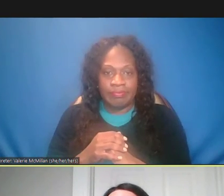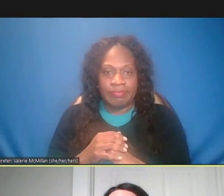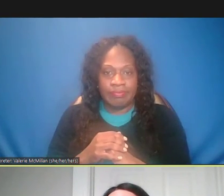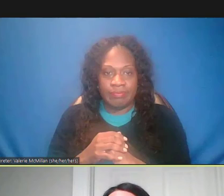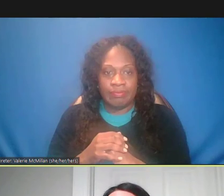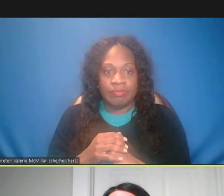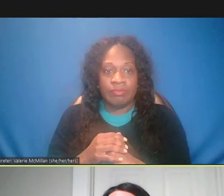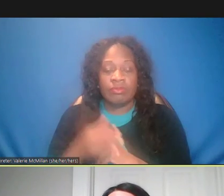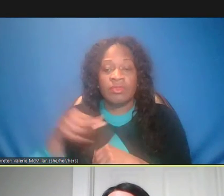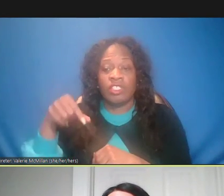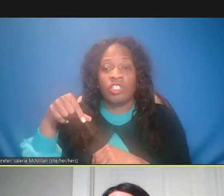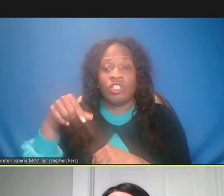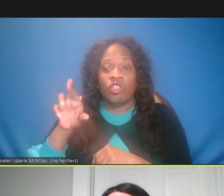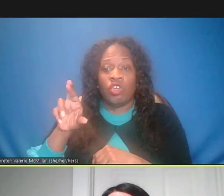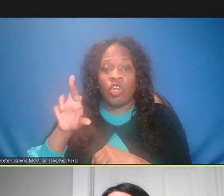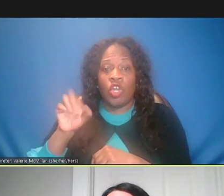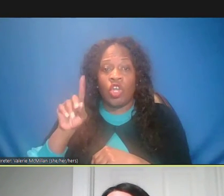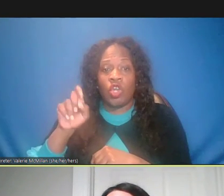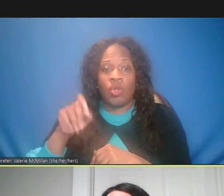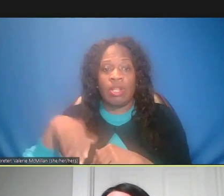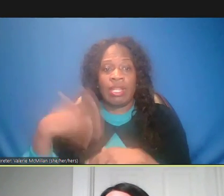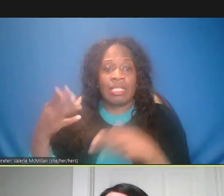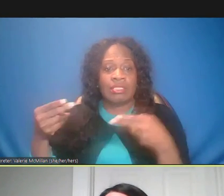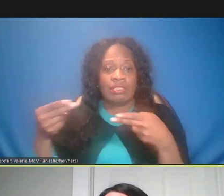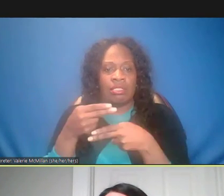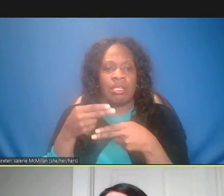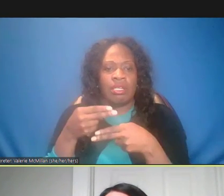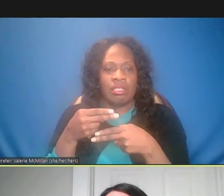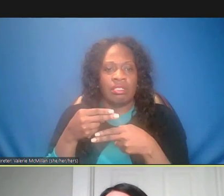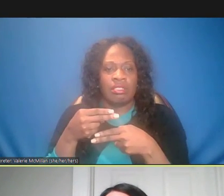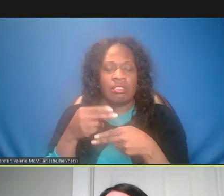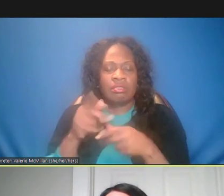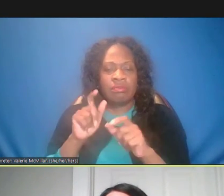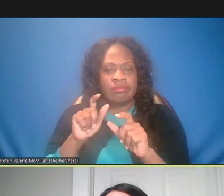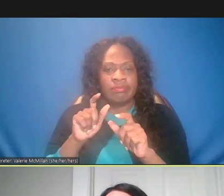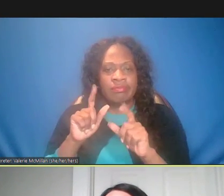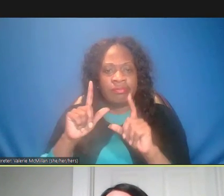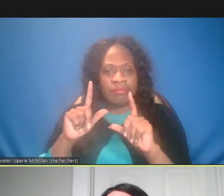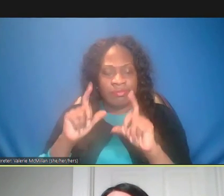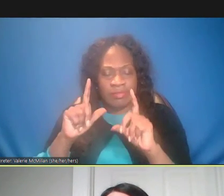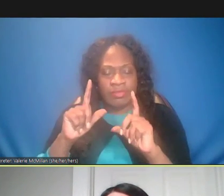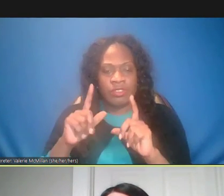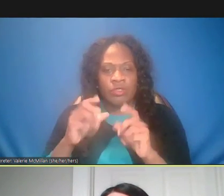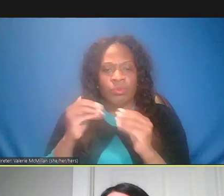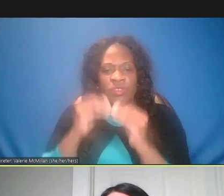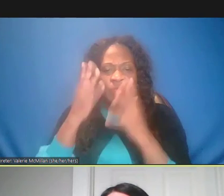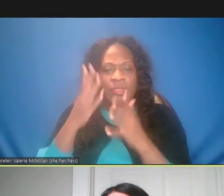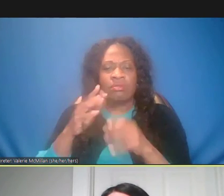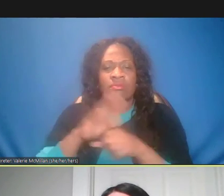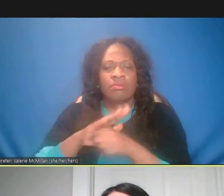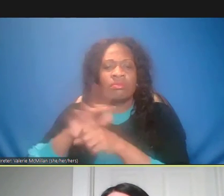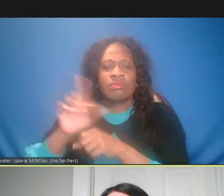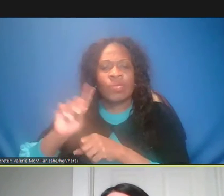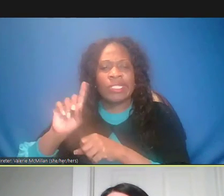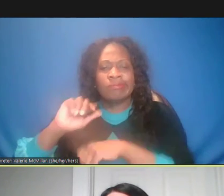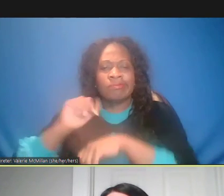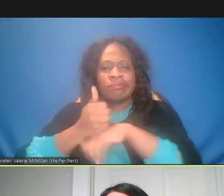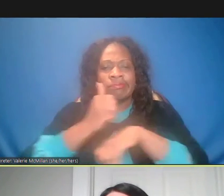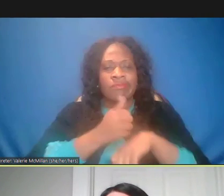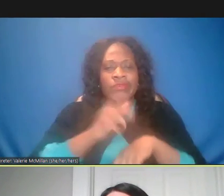We have a QR code on the next slide, and you can scan that to find more information about the location of our regional